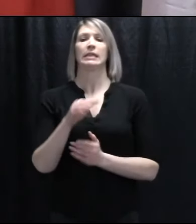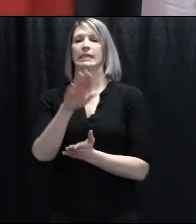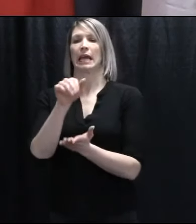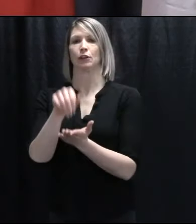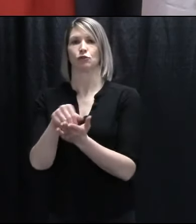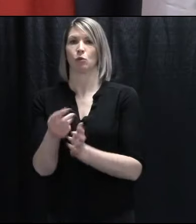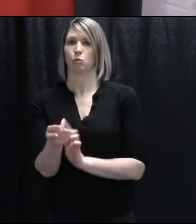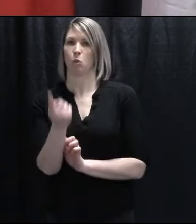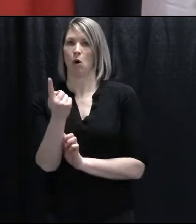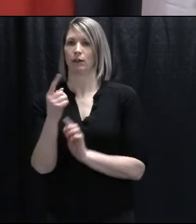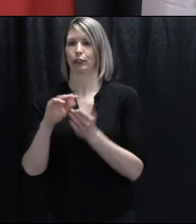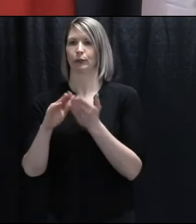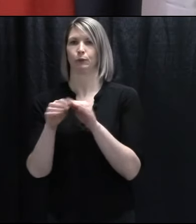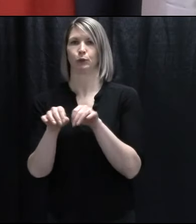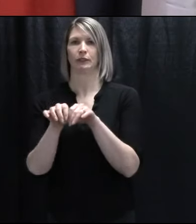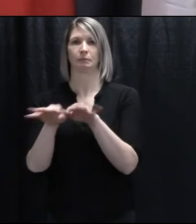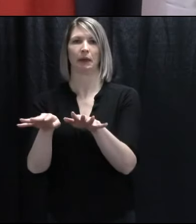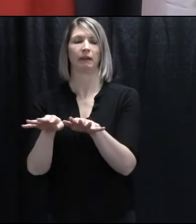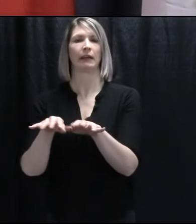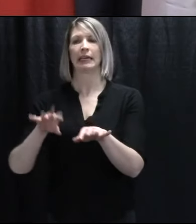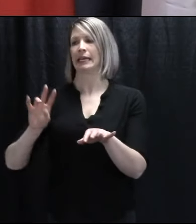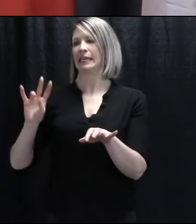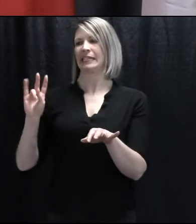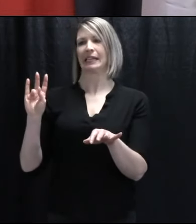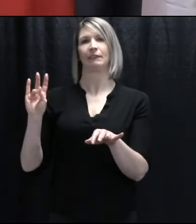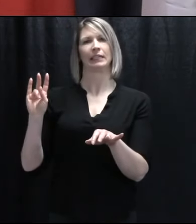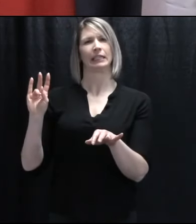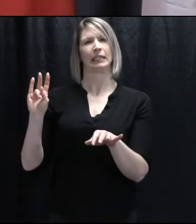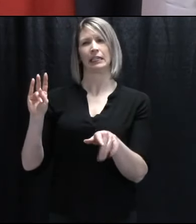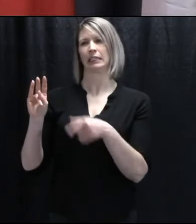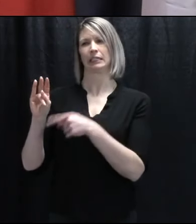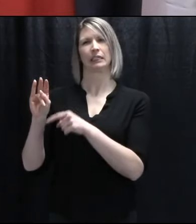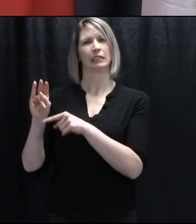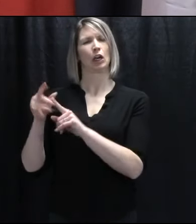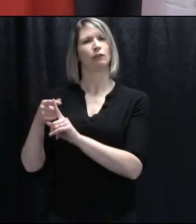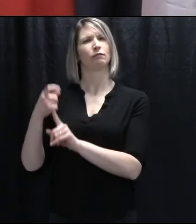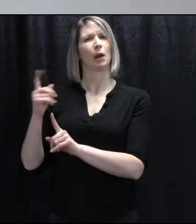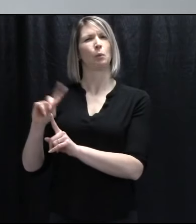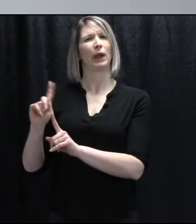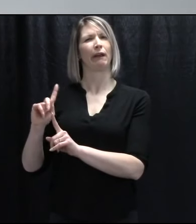can we link the other 17 cases?